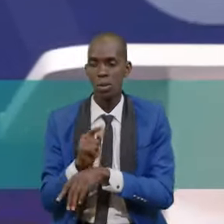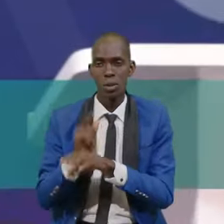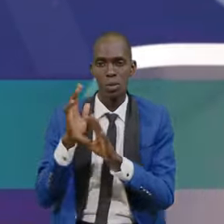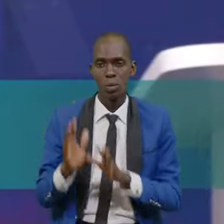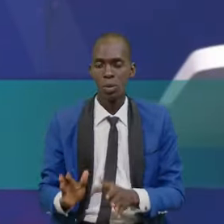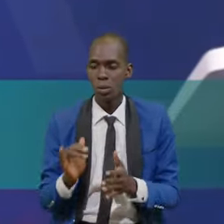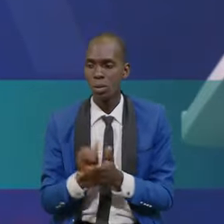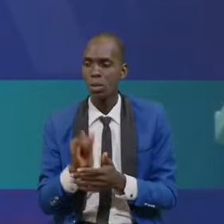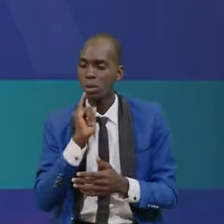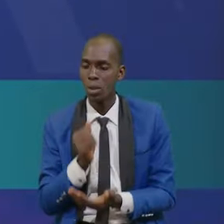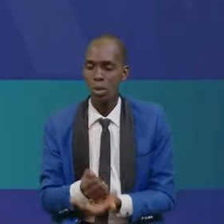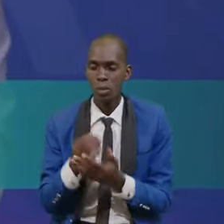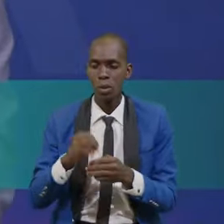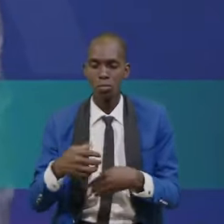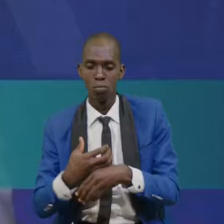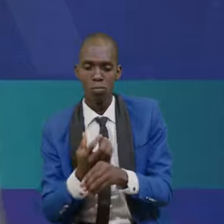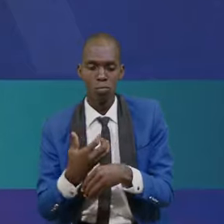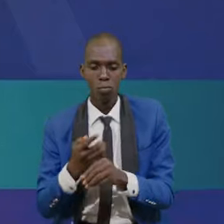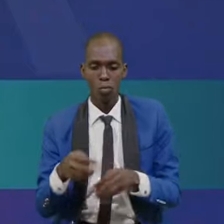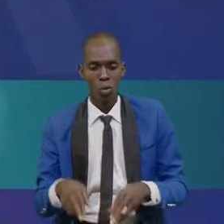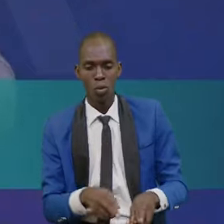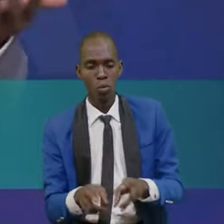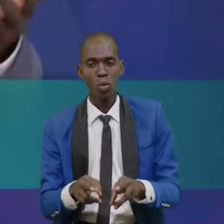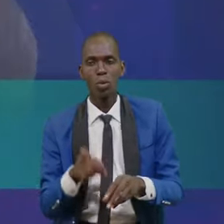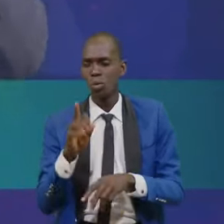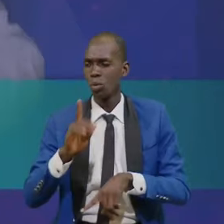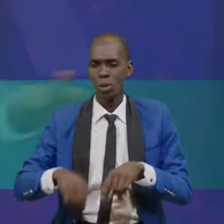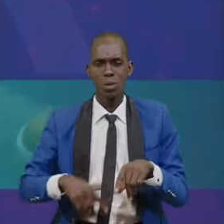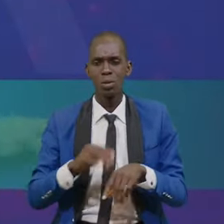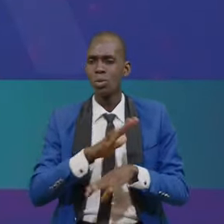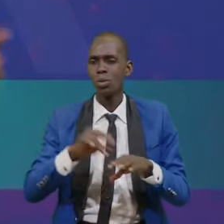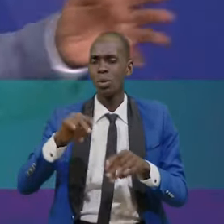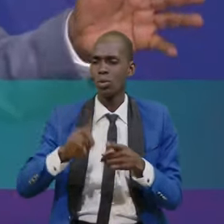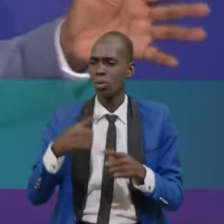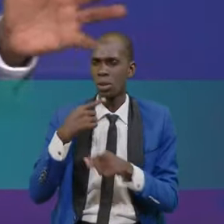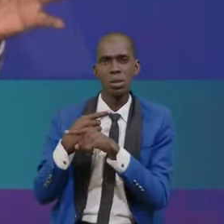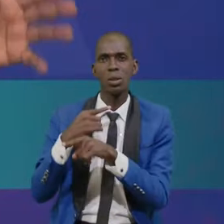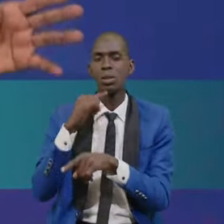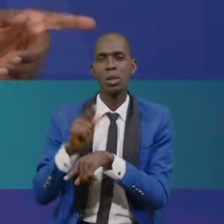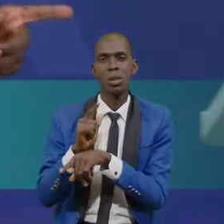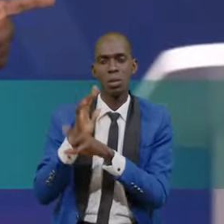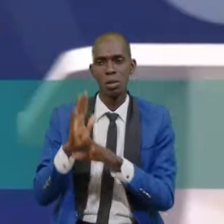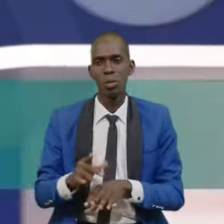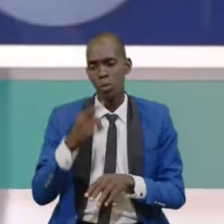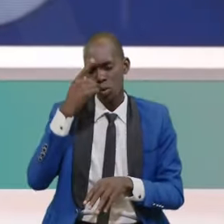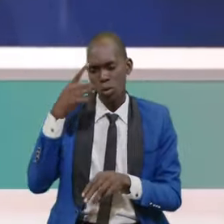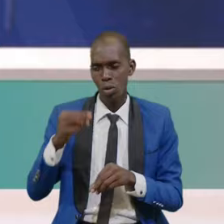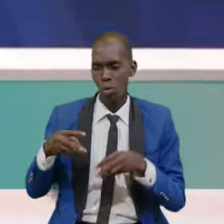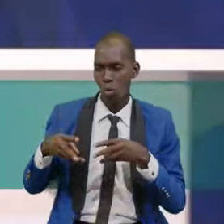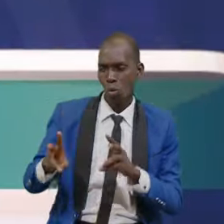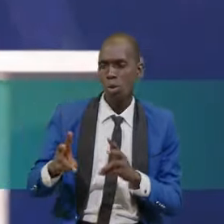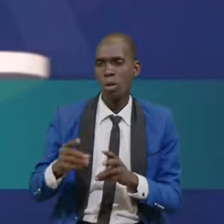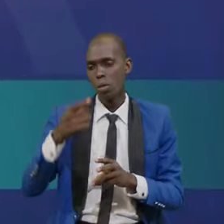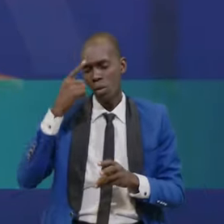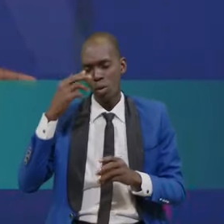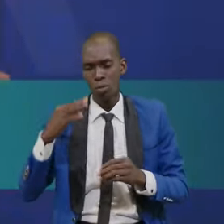constructing the road. As you go, nobody needs to point and say that's a foreman. What the appearance and what they control and what they're standing